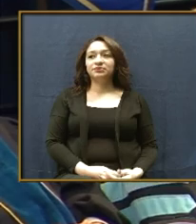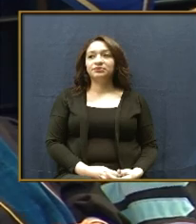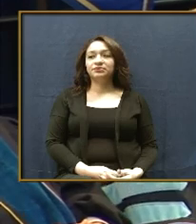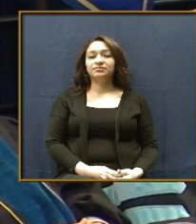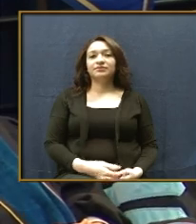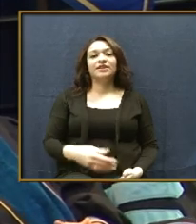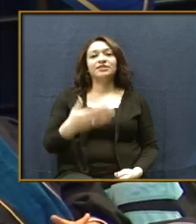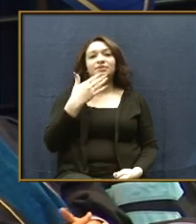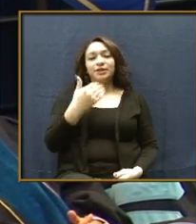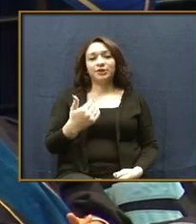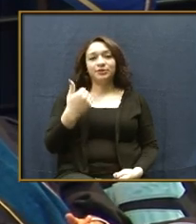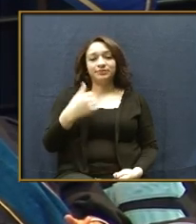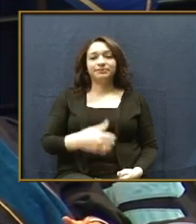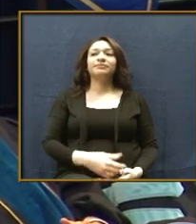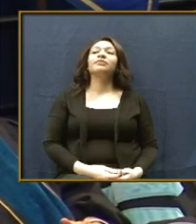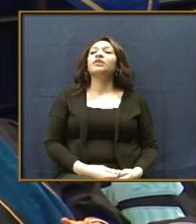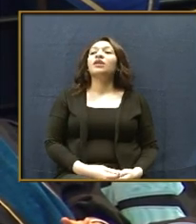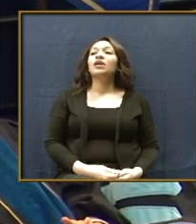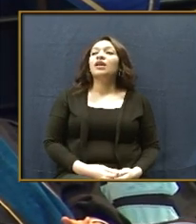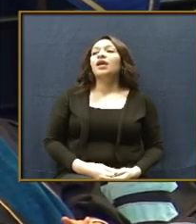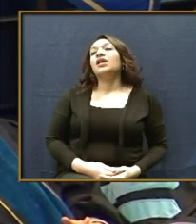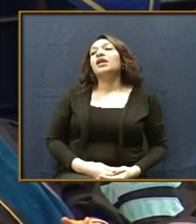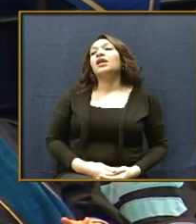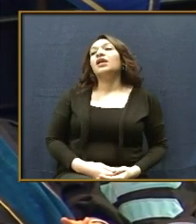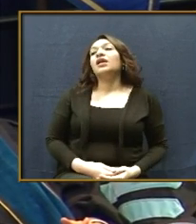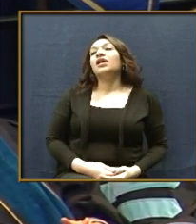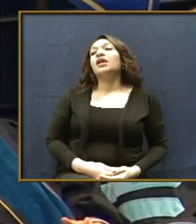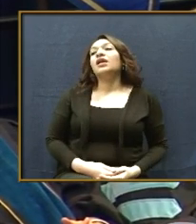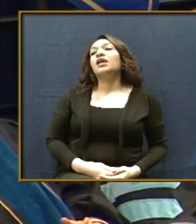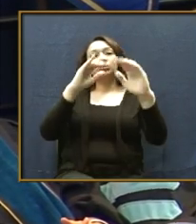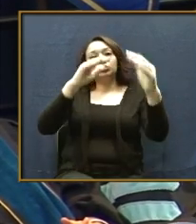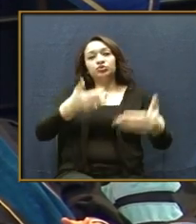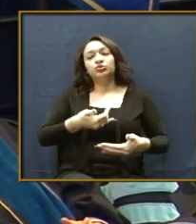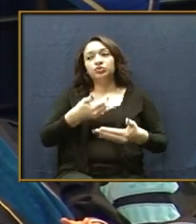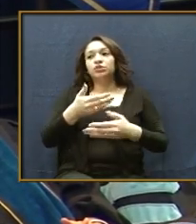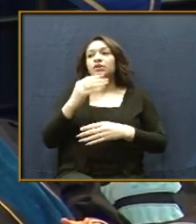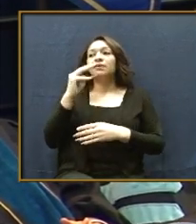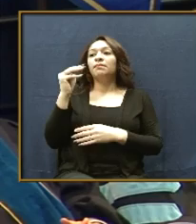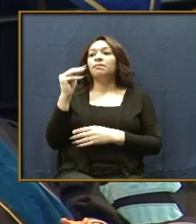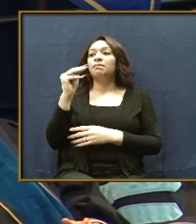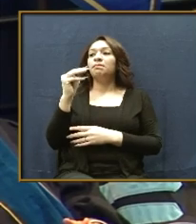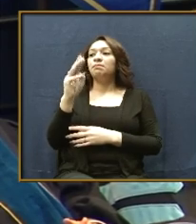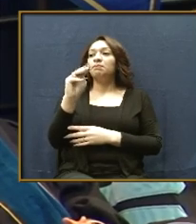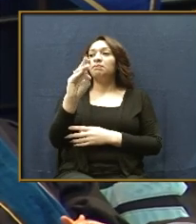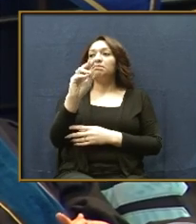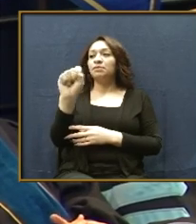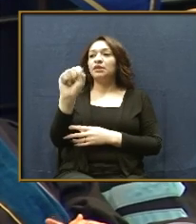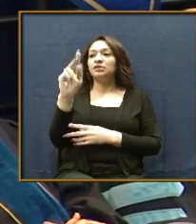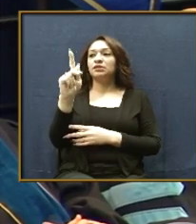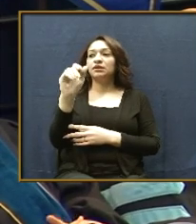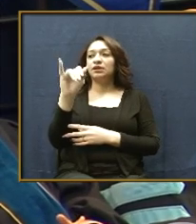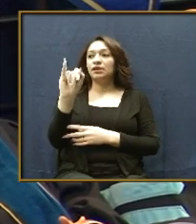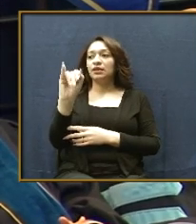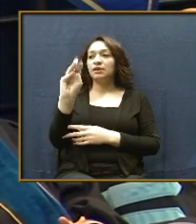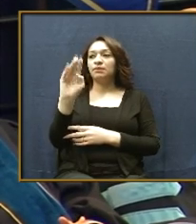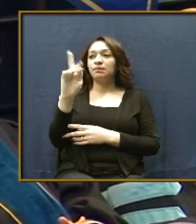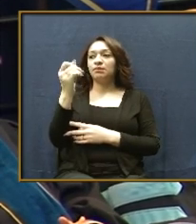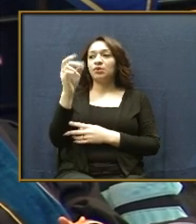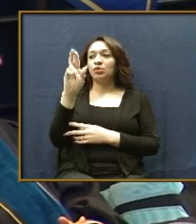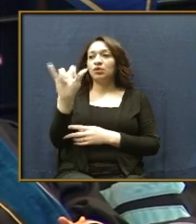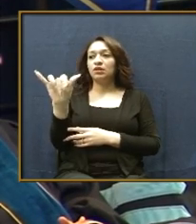That's more like it. I'd like to now introduce Adams, the director of the ASU